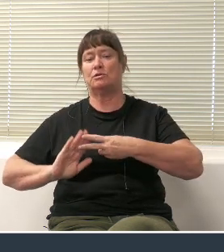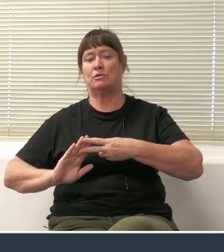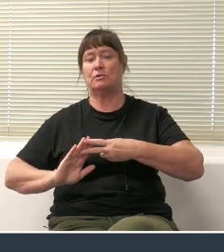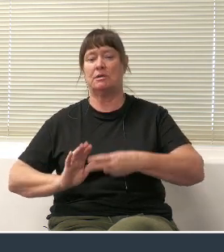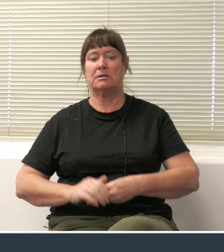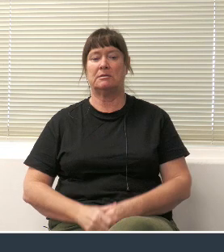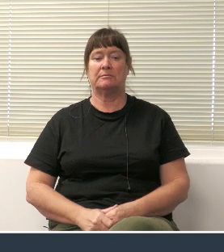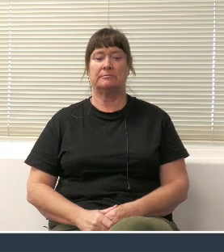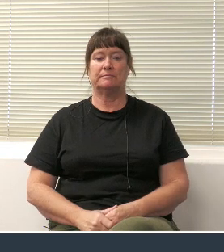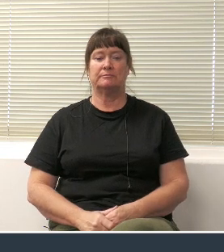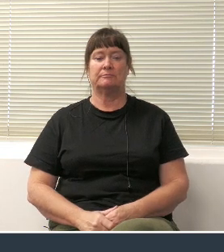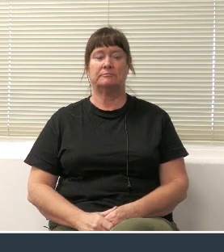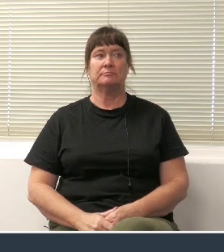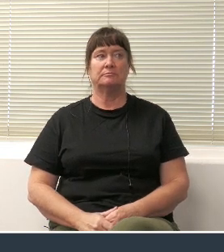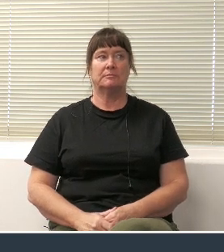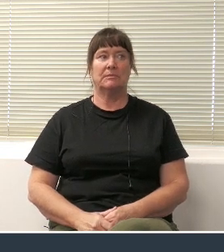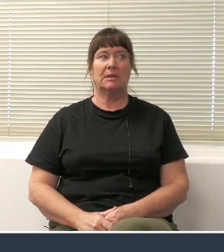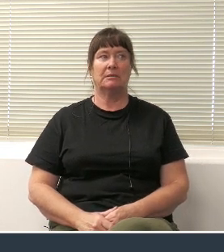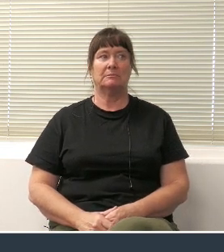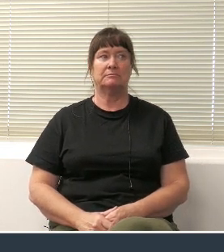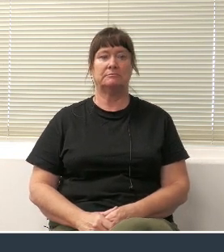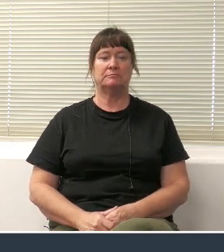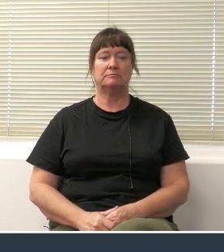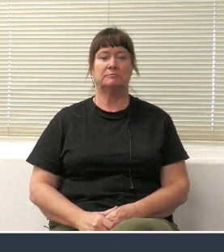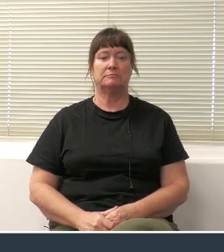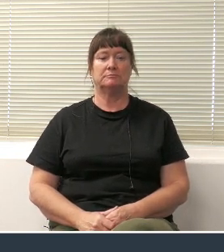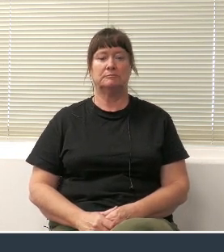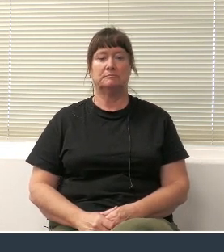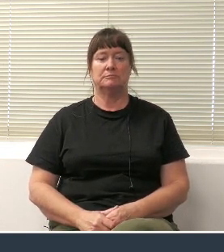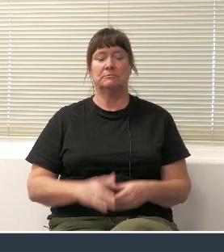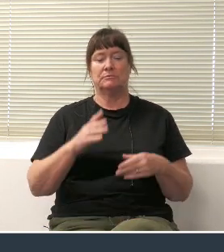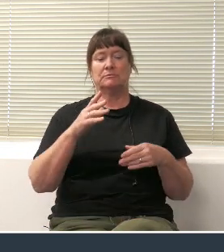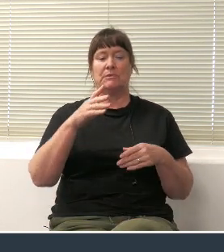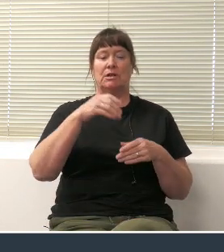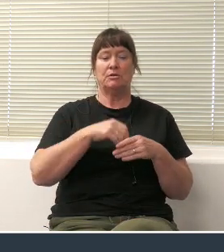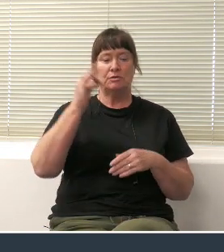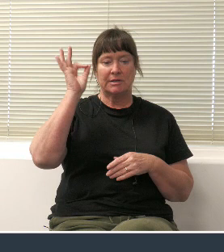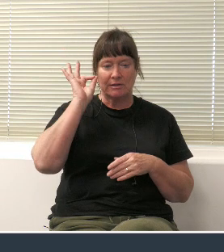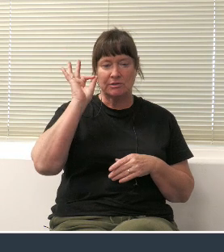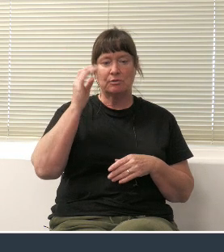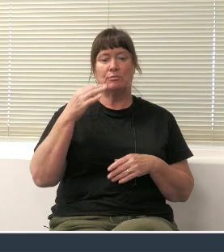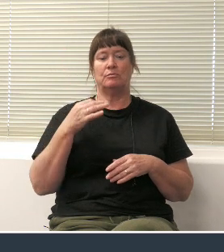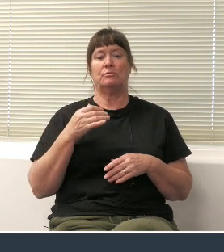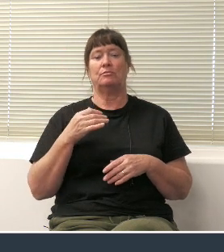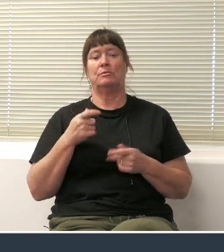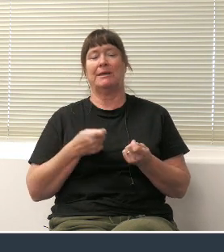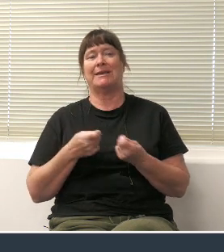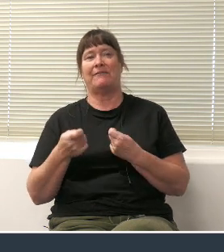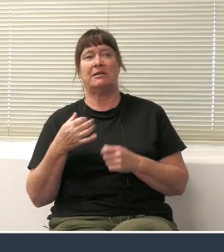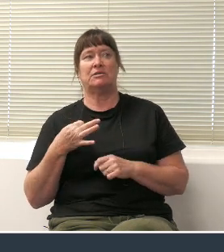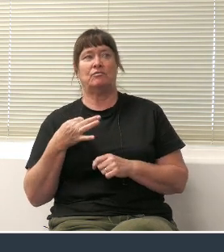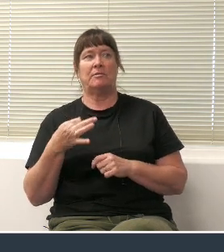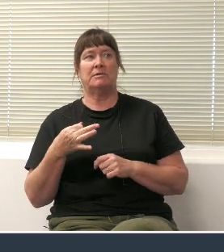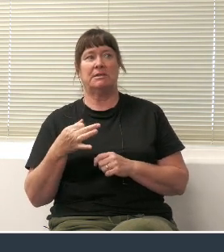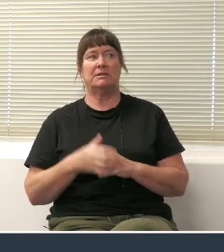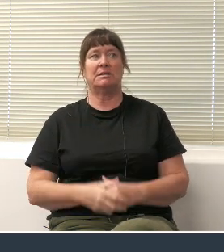To include governance structure. Including council governance representation.